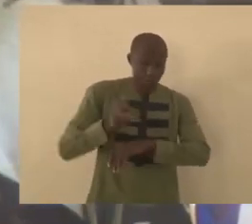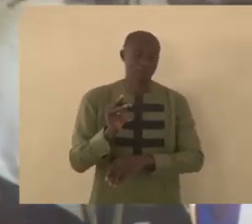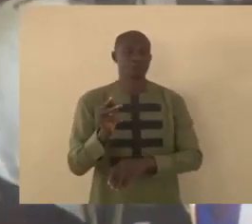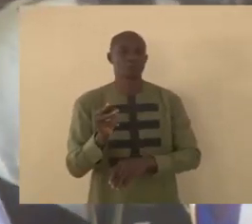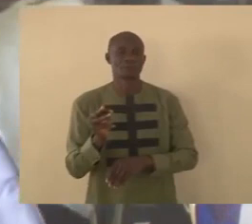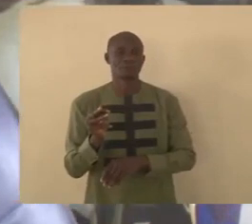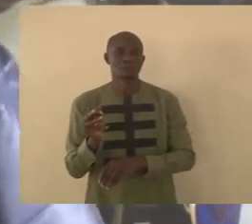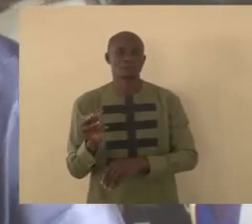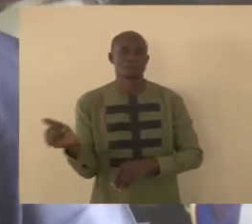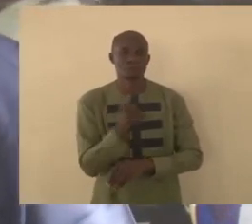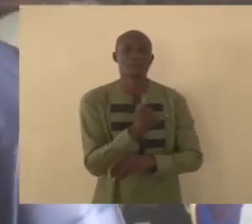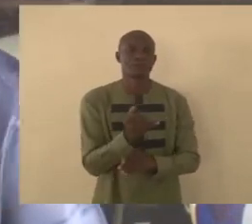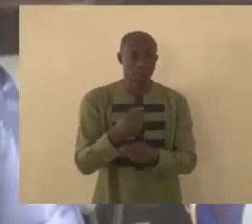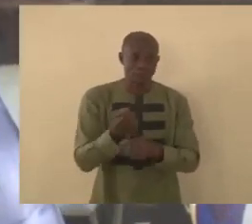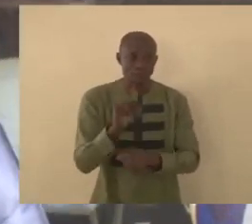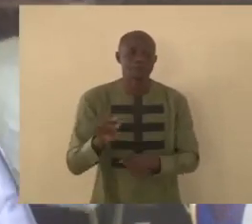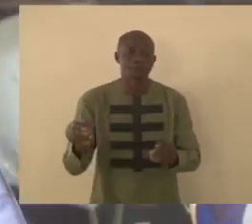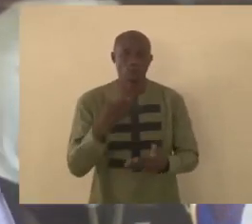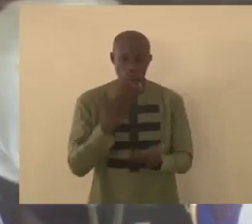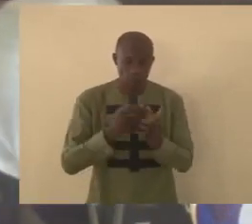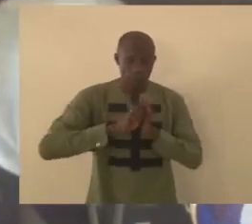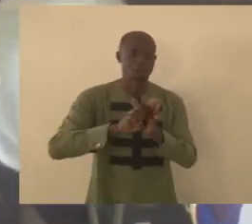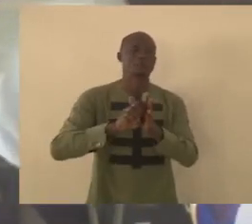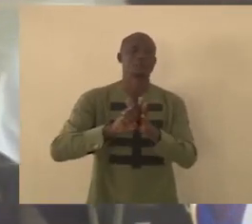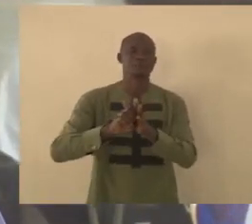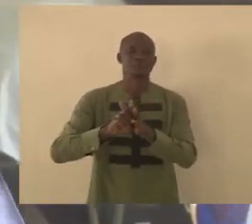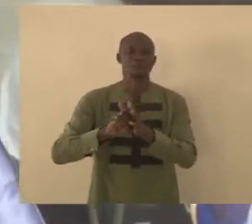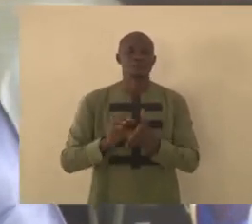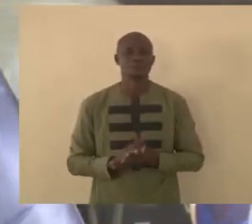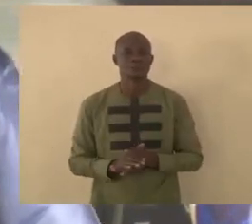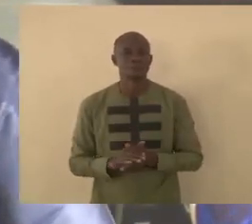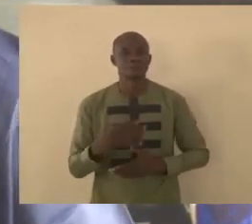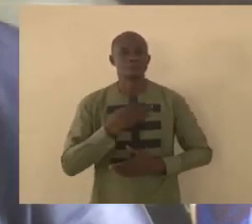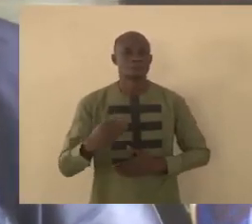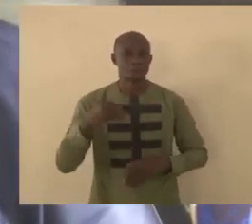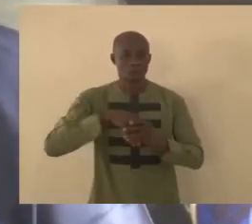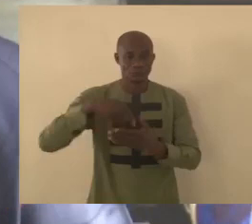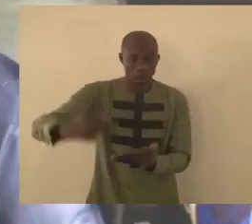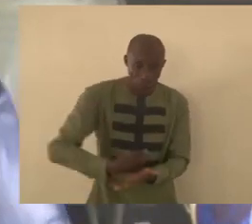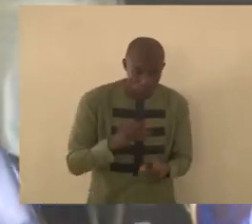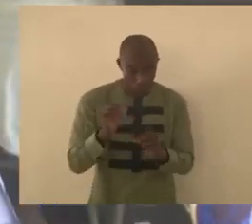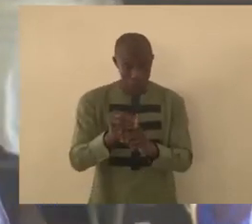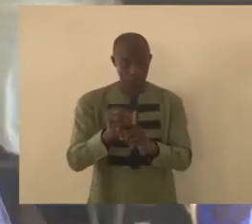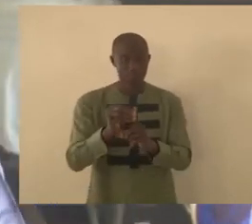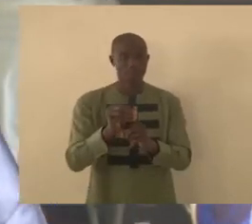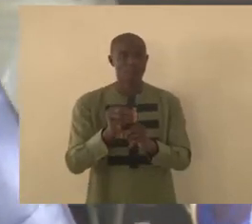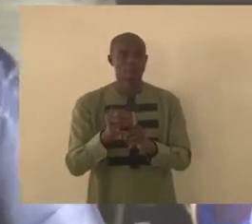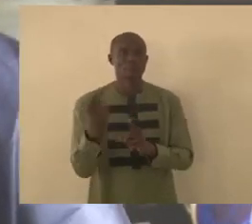them, but assimilated themselves and show them the way to go on. And in the gospel